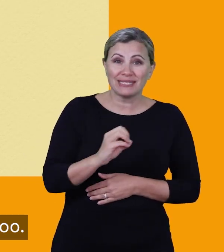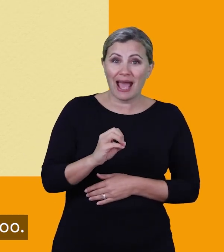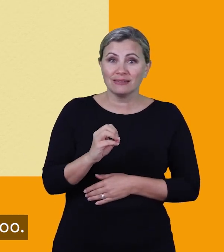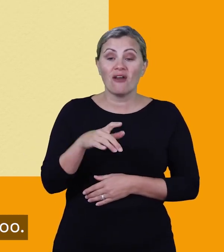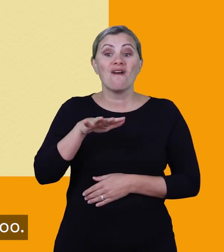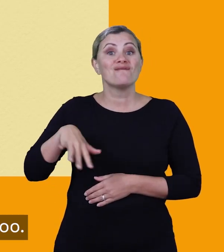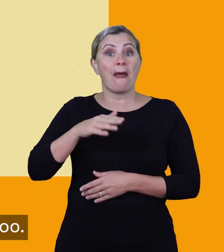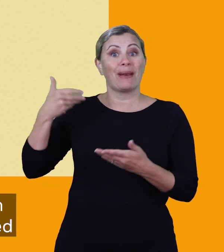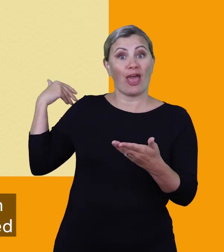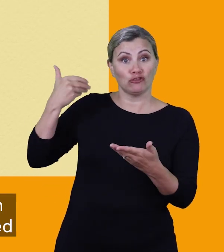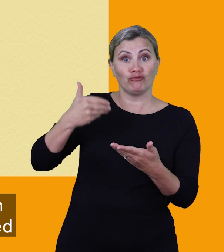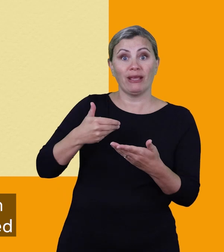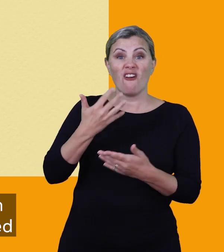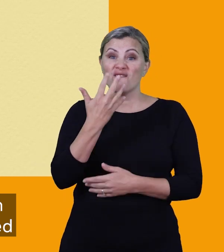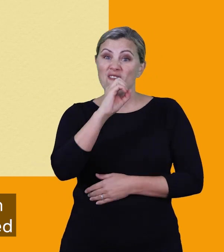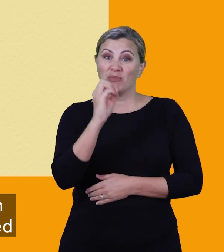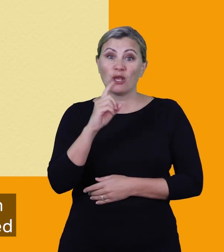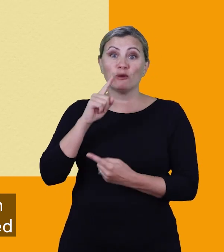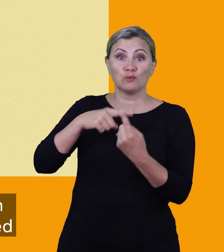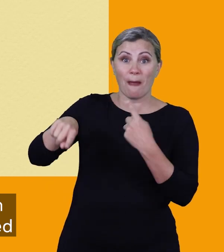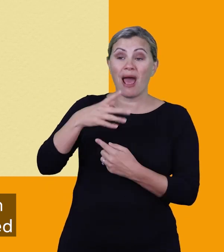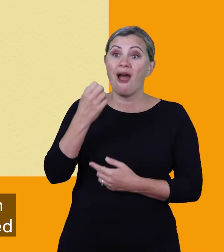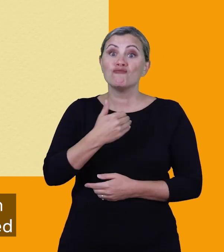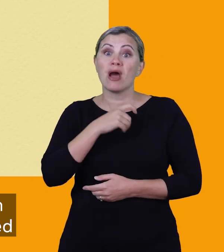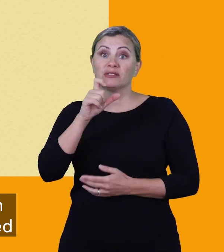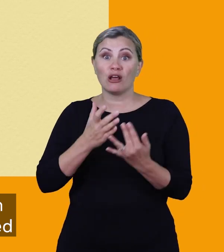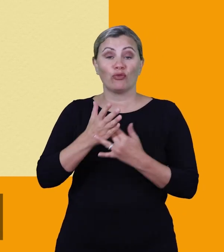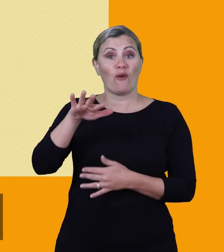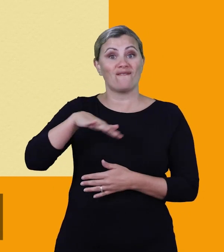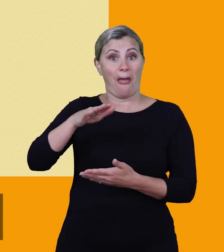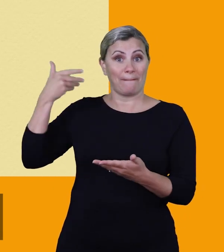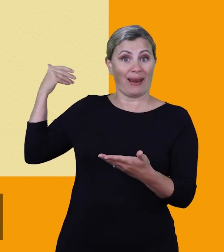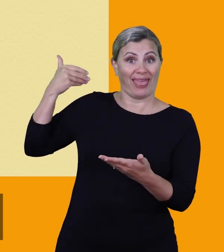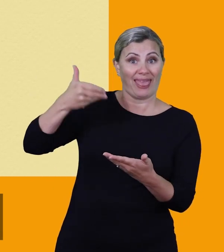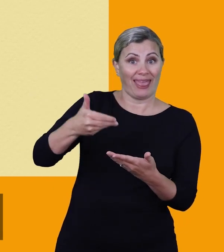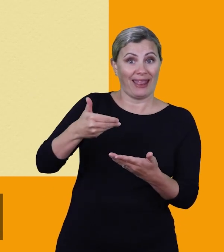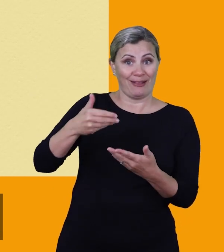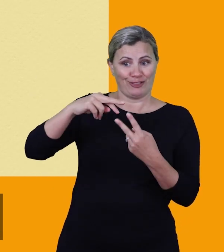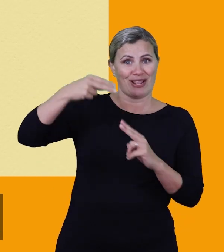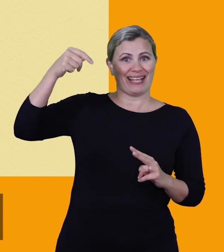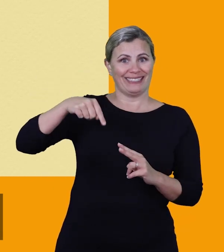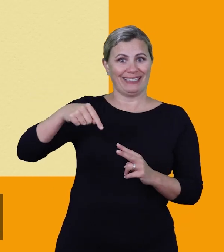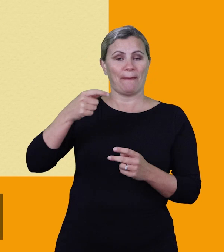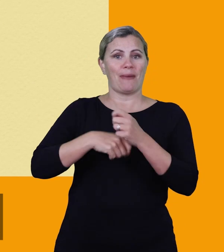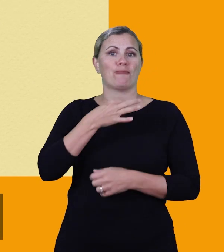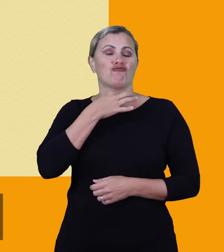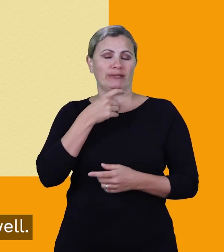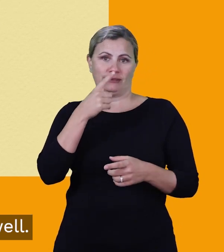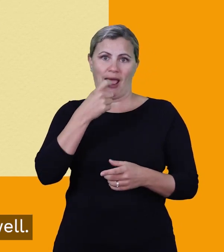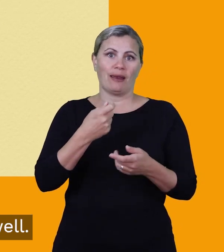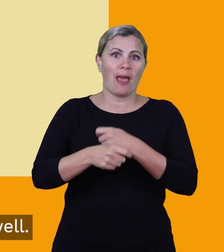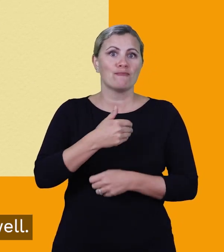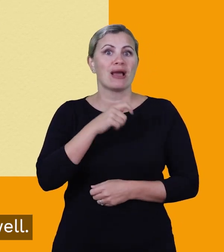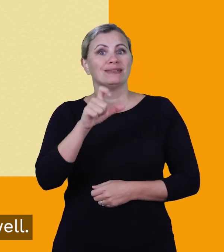too. Around 5% of women with breast cancer have inherited a gene that increases their risk of developing it. Lifestyle